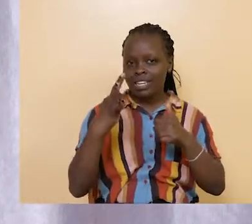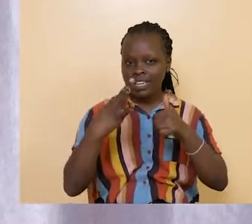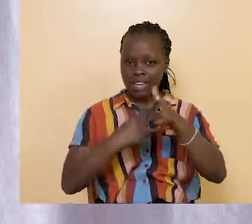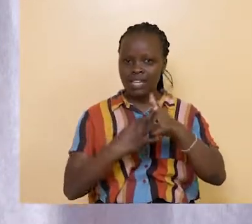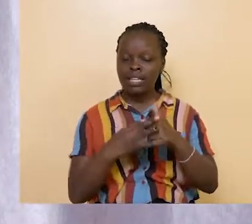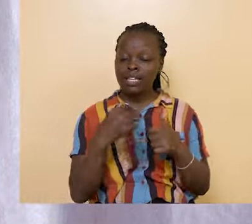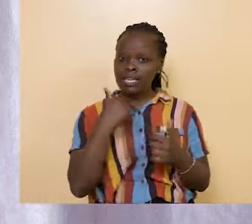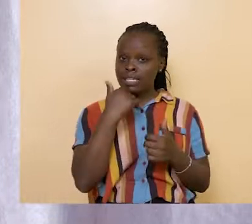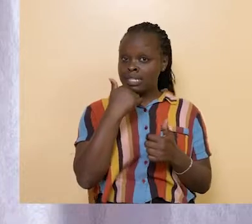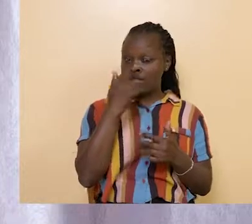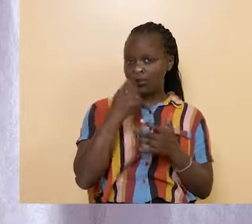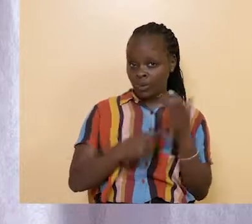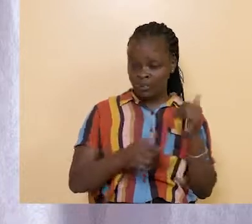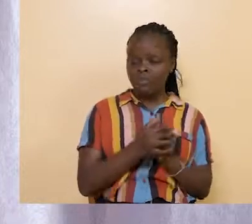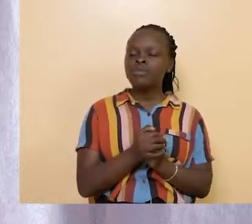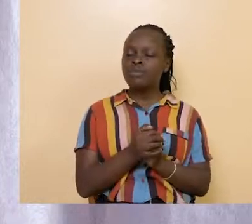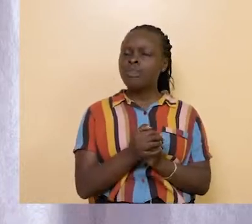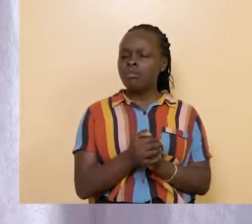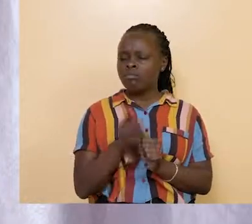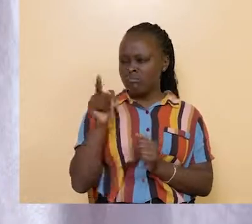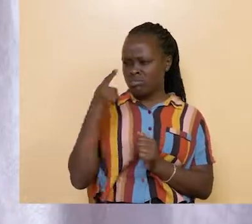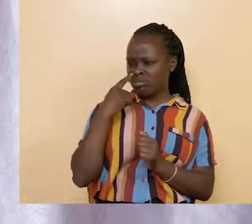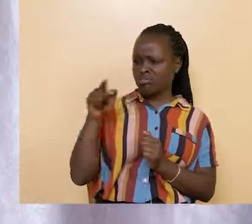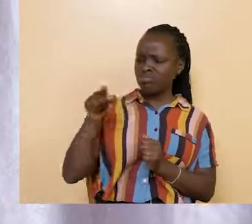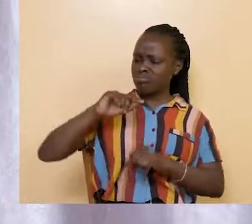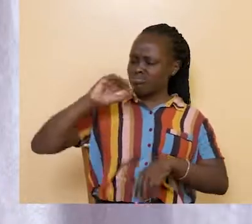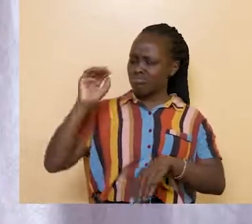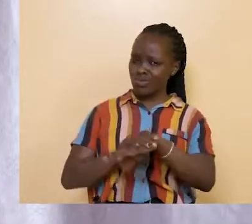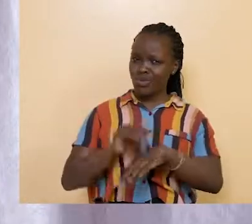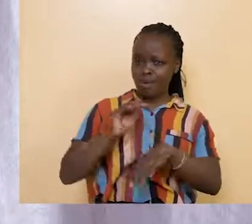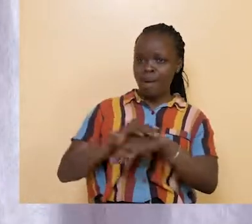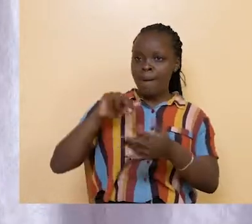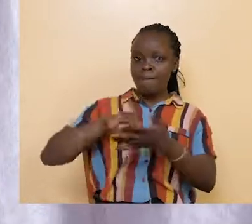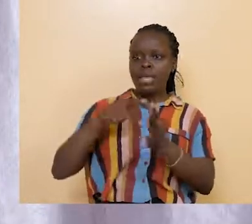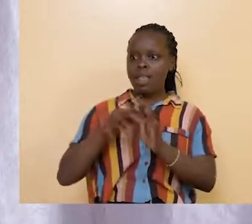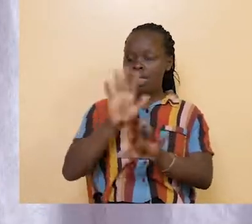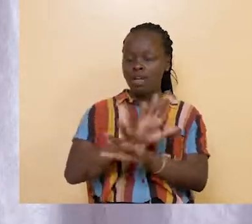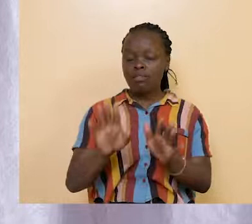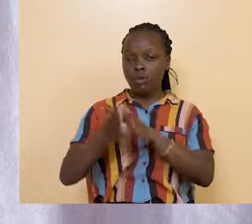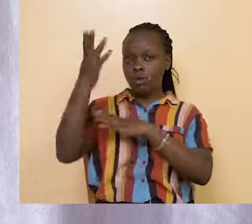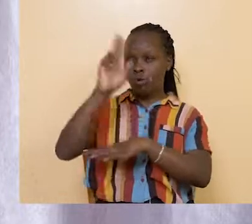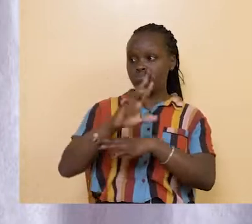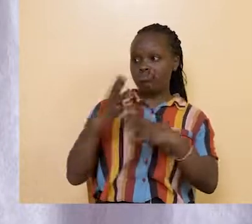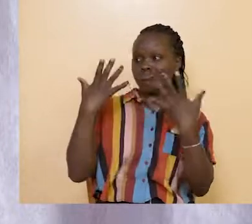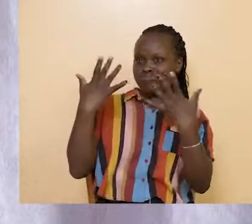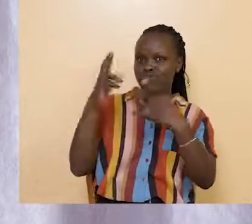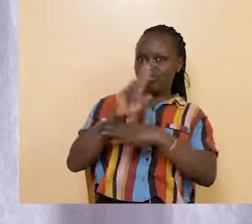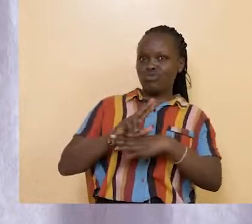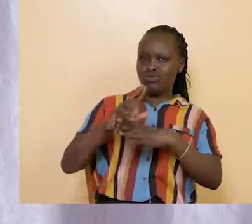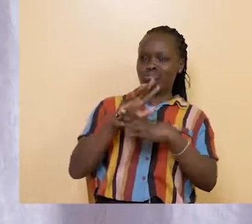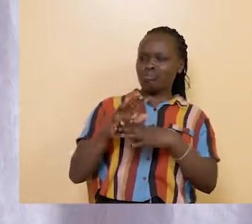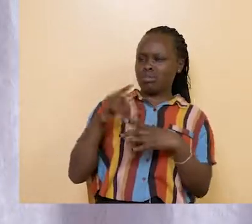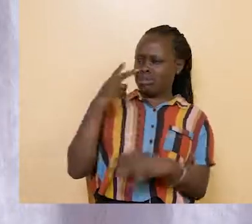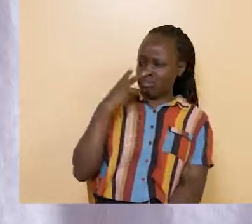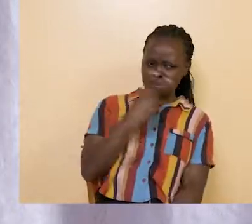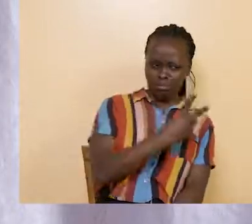good. The culmination of the work of his words and his hands in creating ended in the declaration